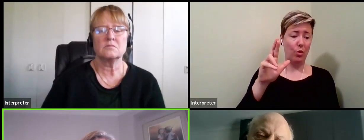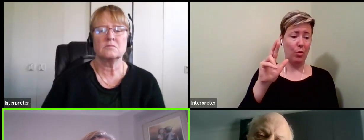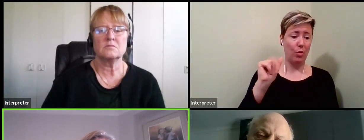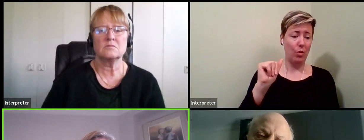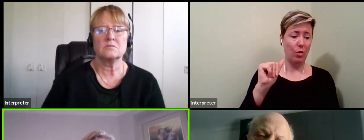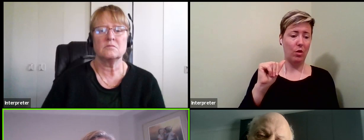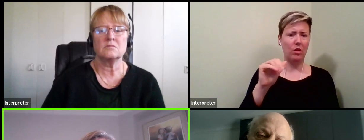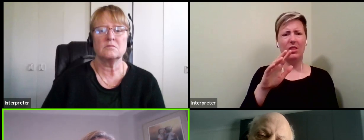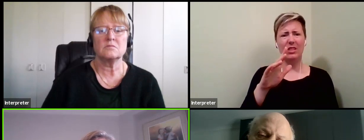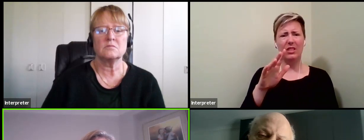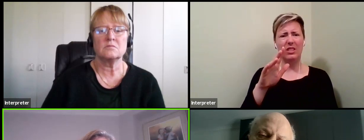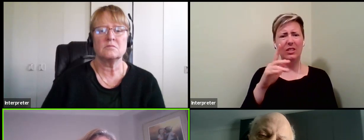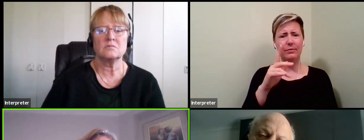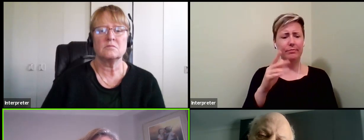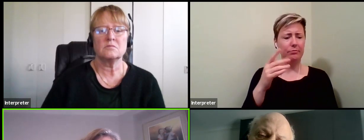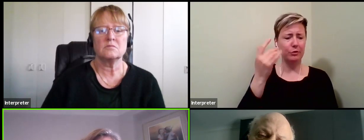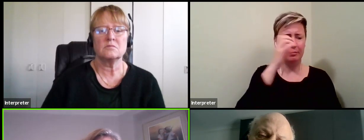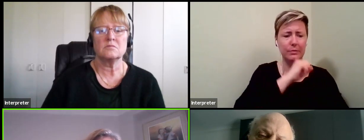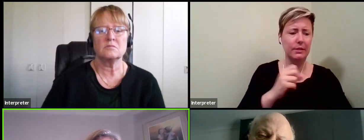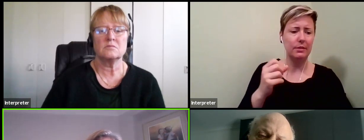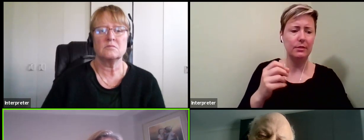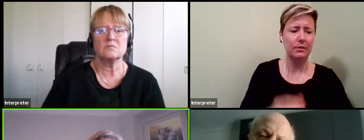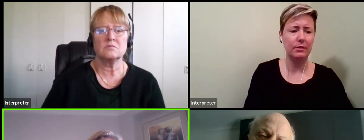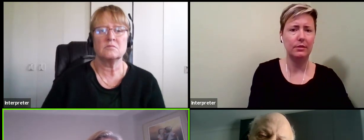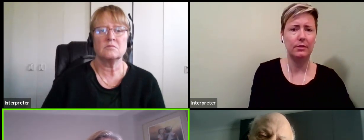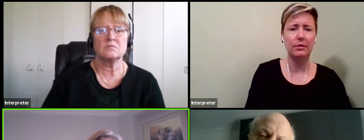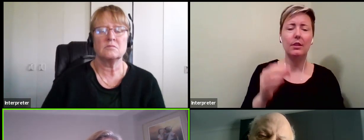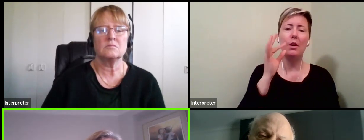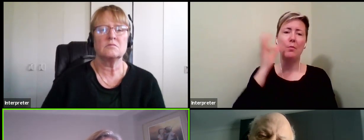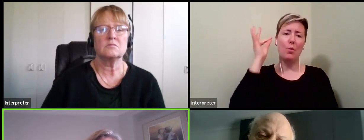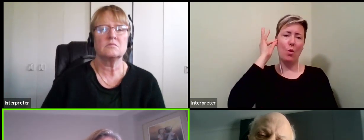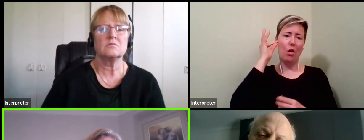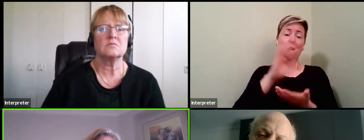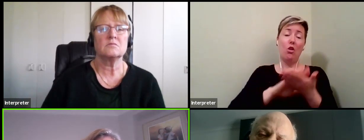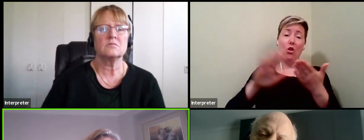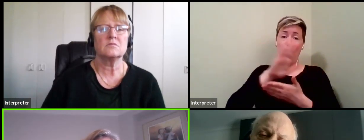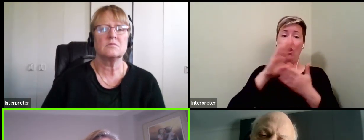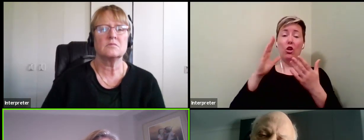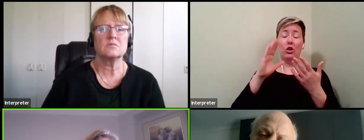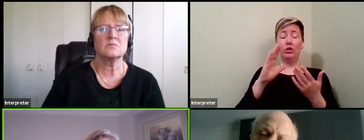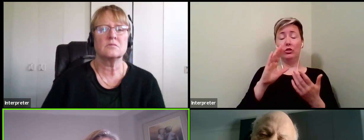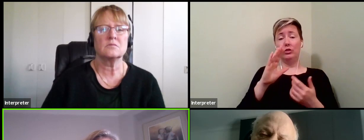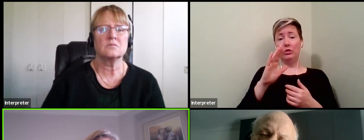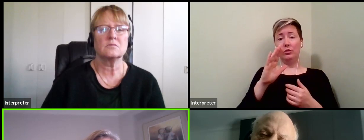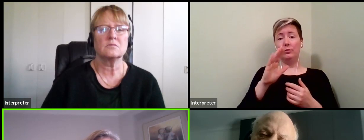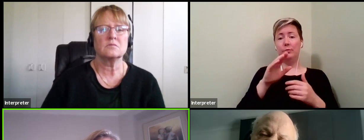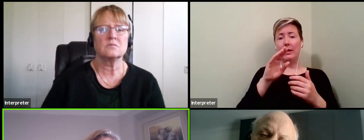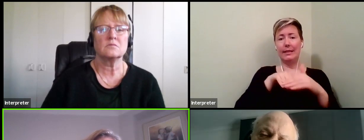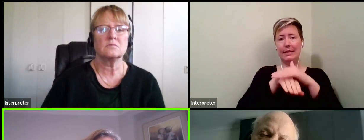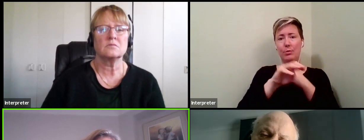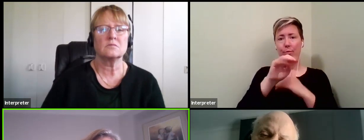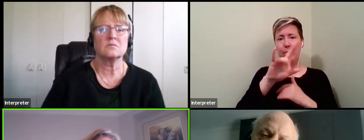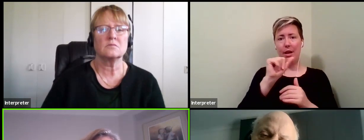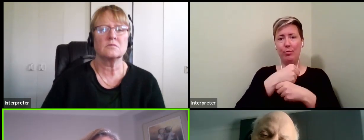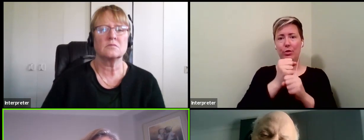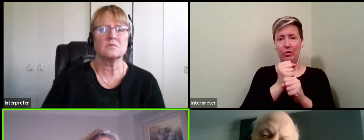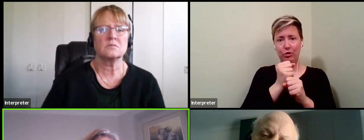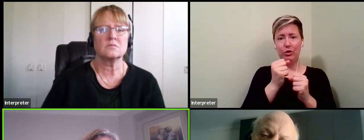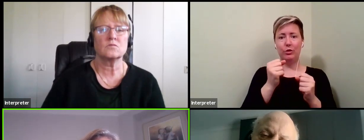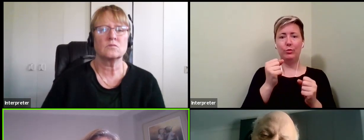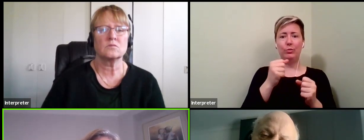with disabilities. She's adjunct faculty at Mohawk College's Accessible Media Production Program, and she's also the owner